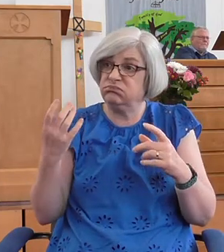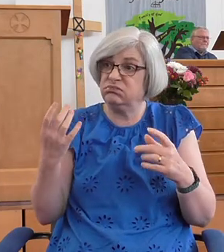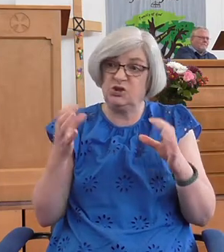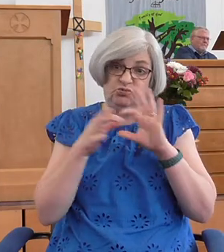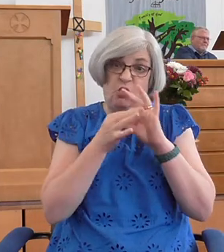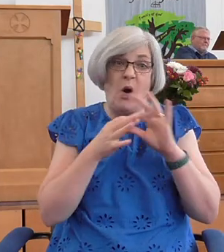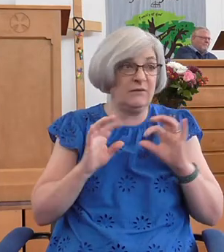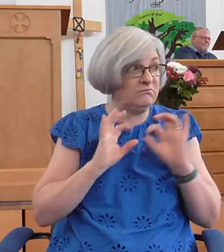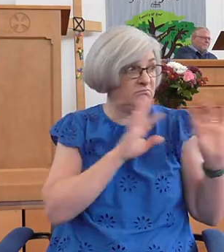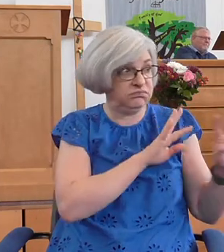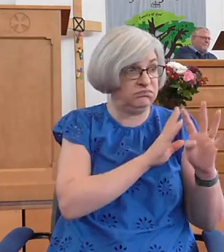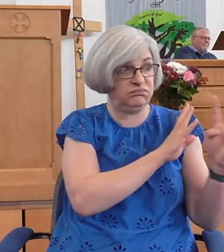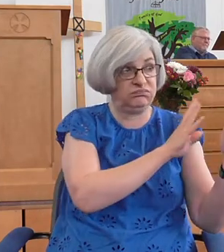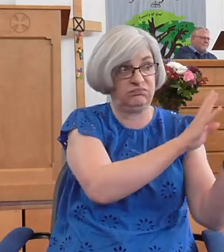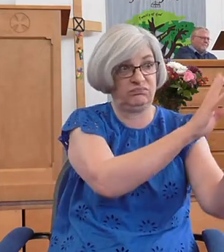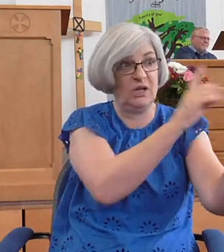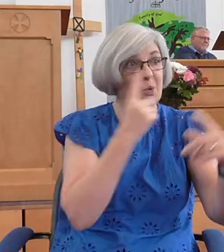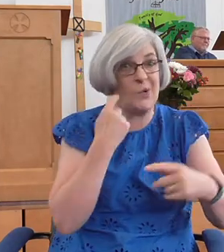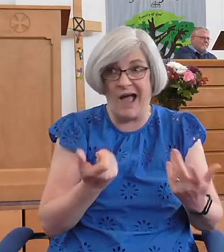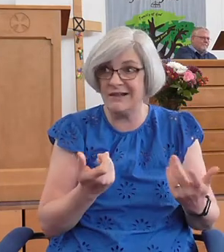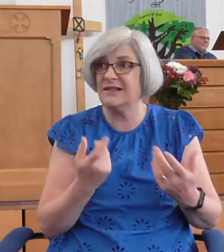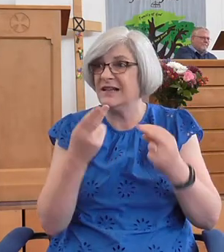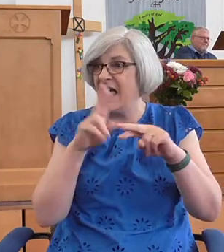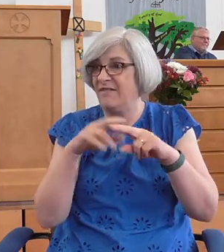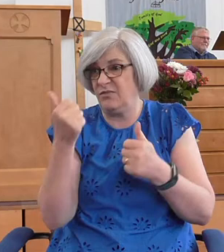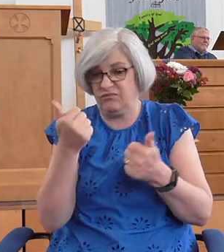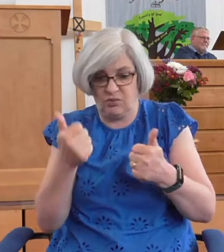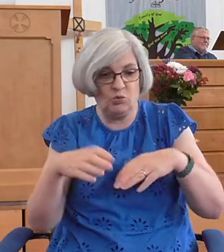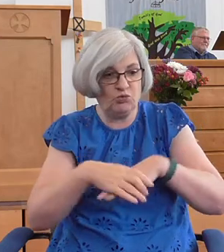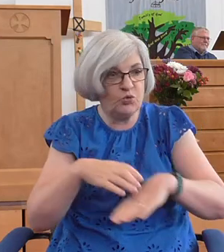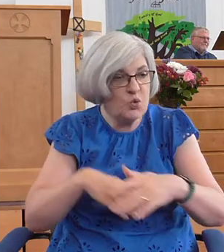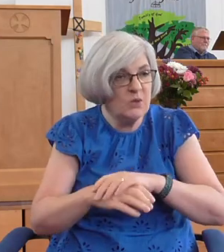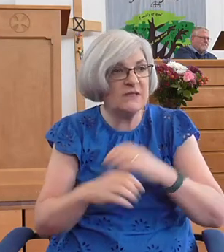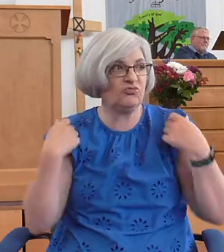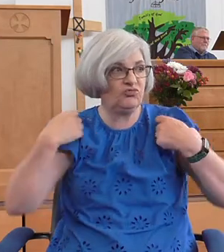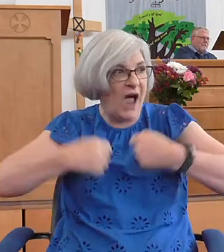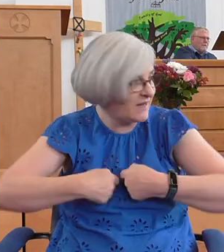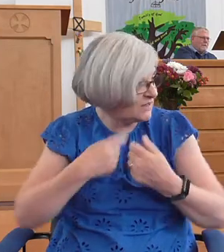if you have a good shoe wear and a jacket. So let's sing, You Shall Go Out With Joy.